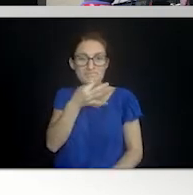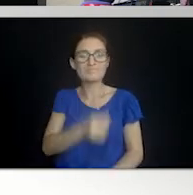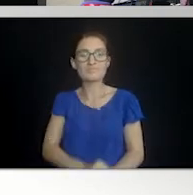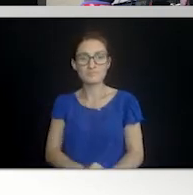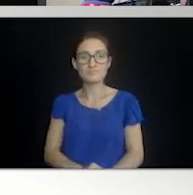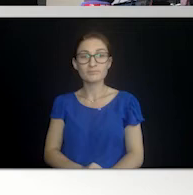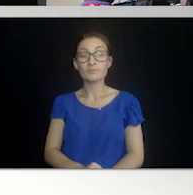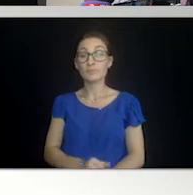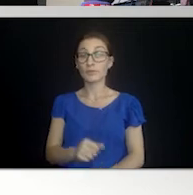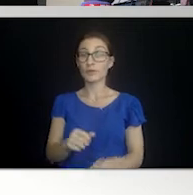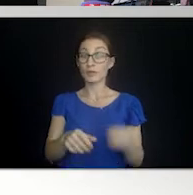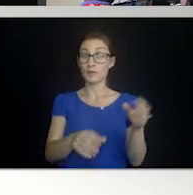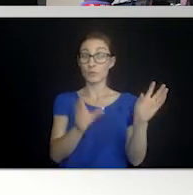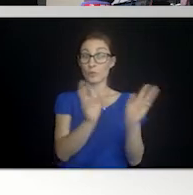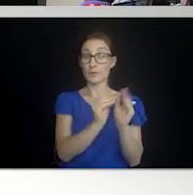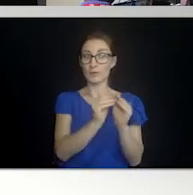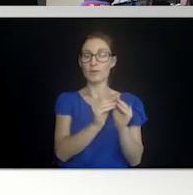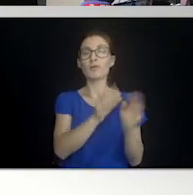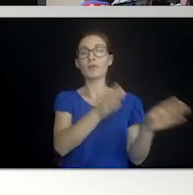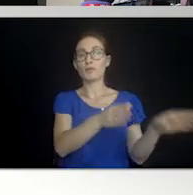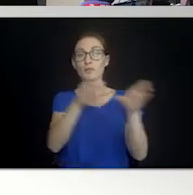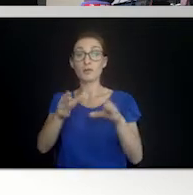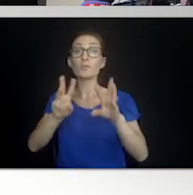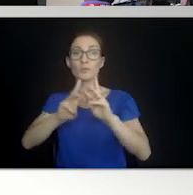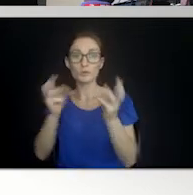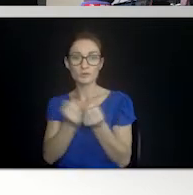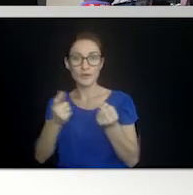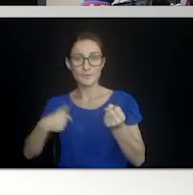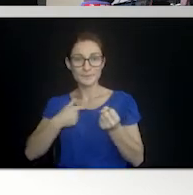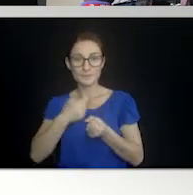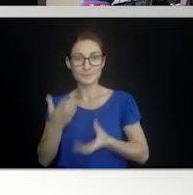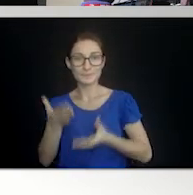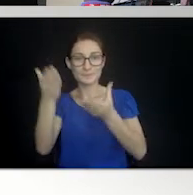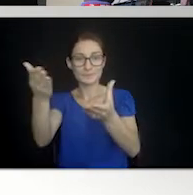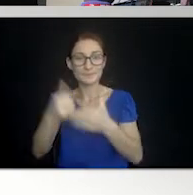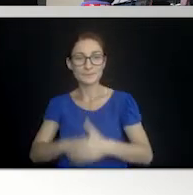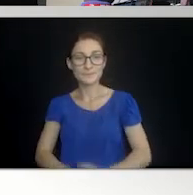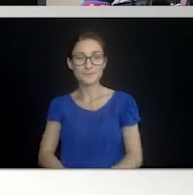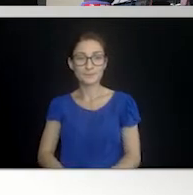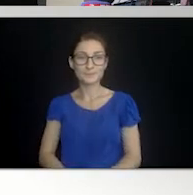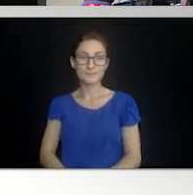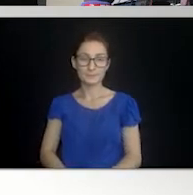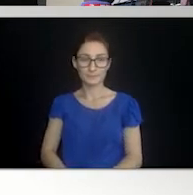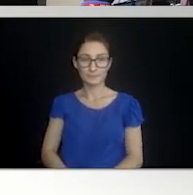in a bit. In addition to the webinars, we also have workshops.